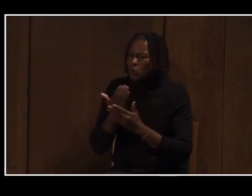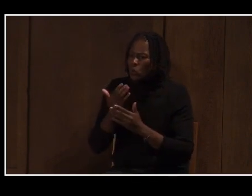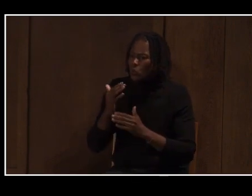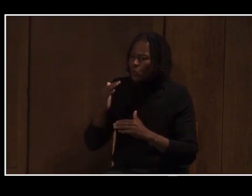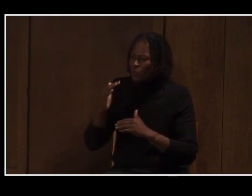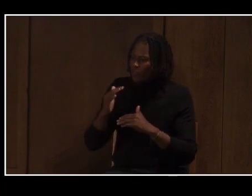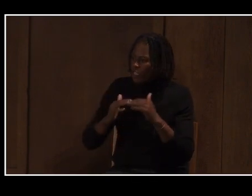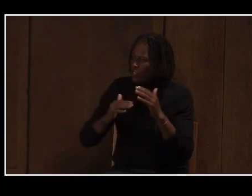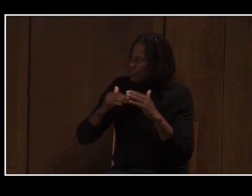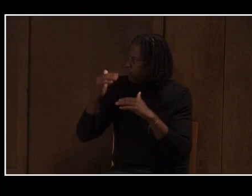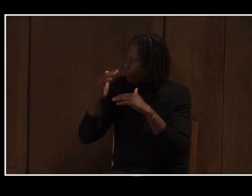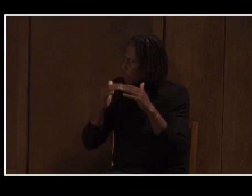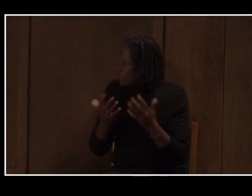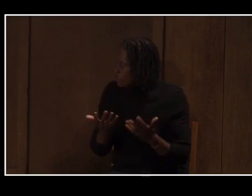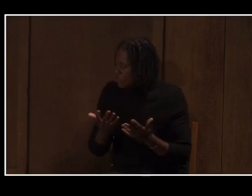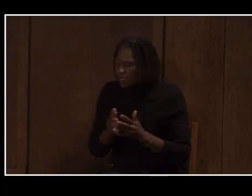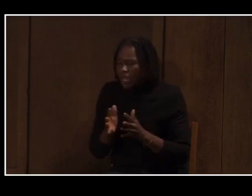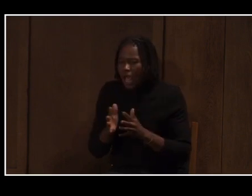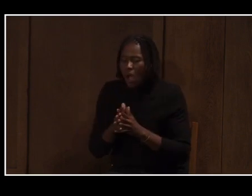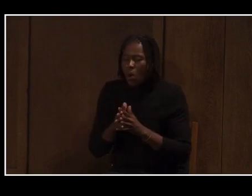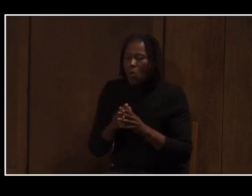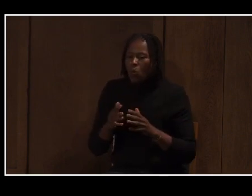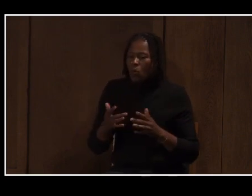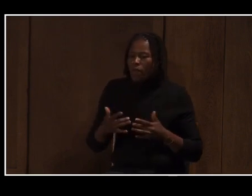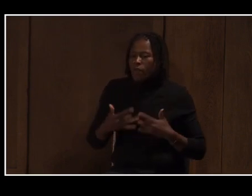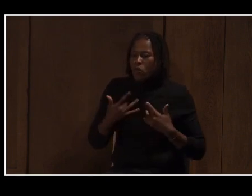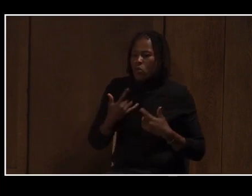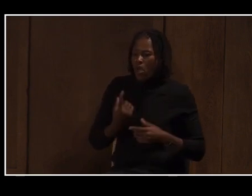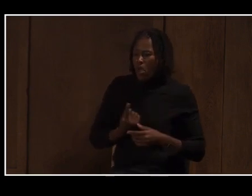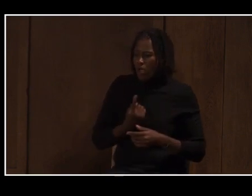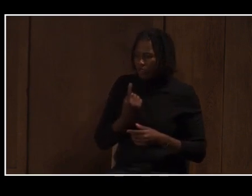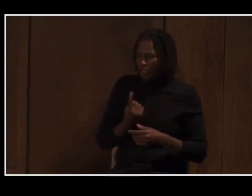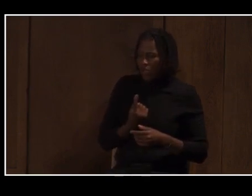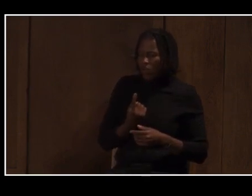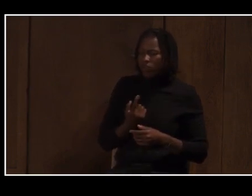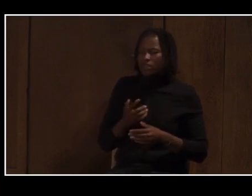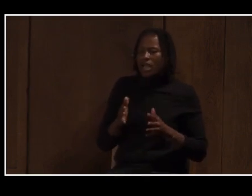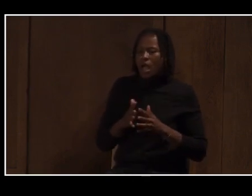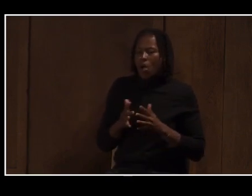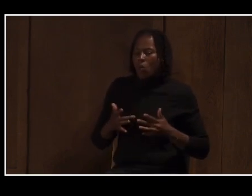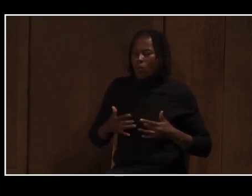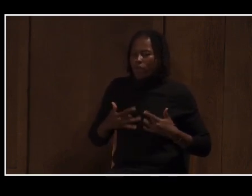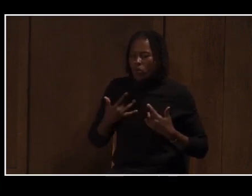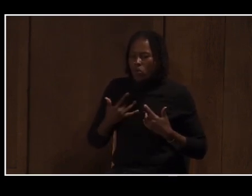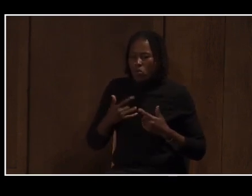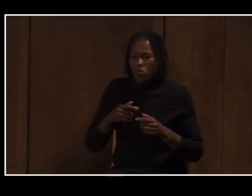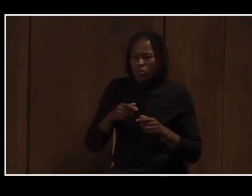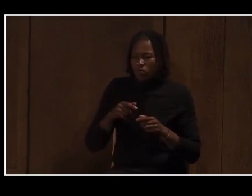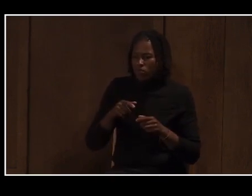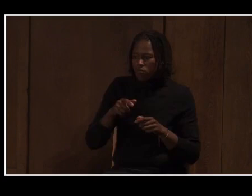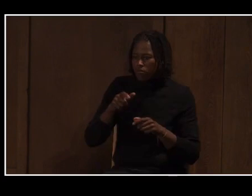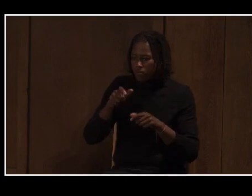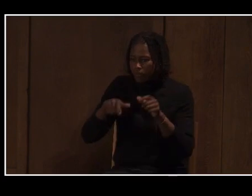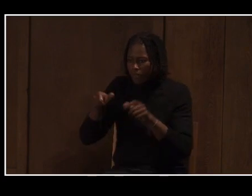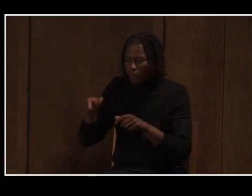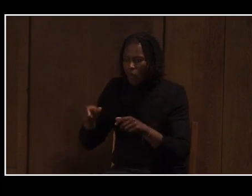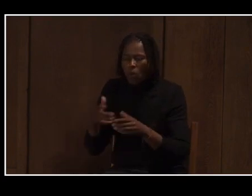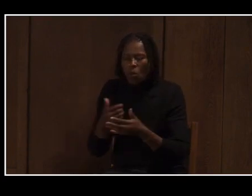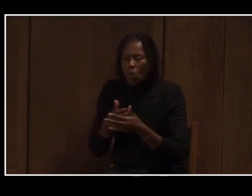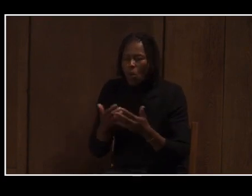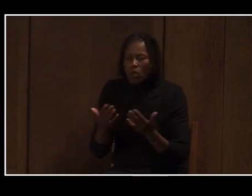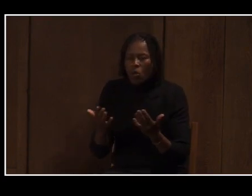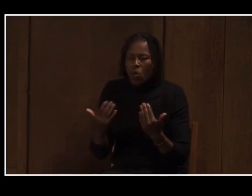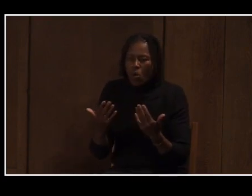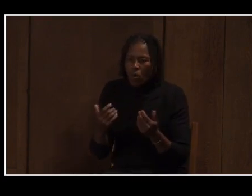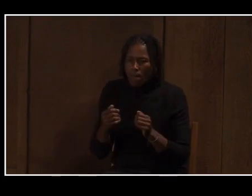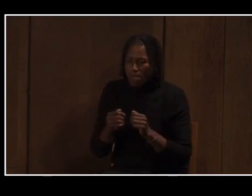ourselves, our others, and our space has always been welcomed, and it is most welcome today. So you have